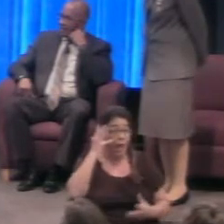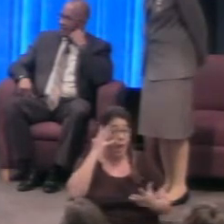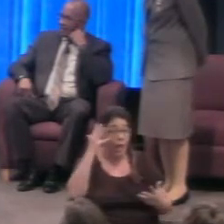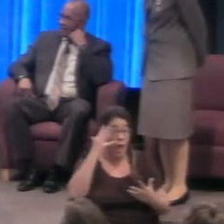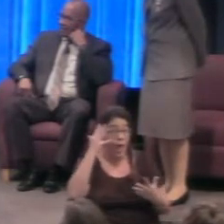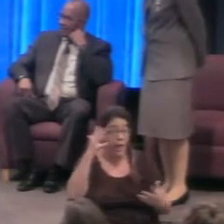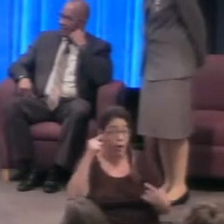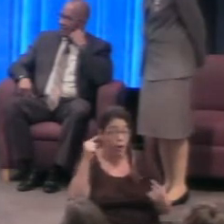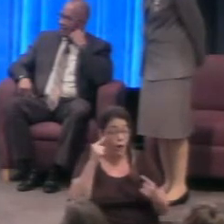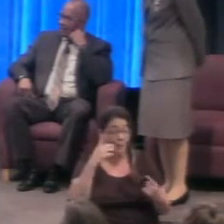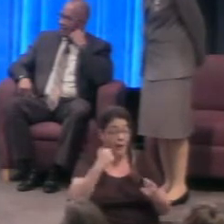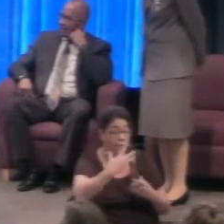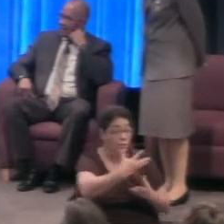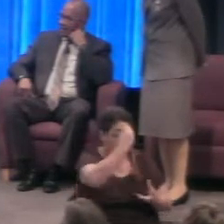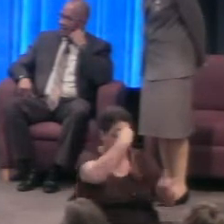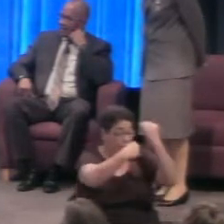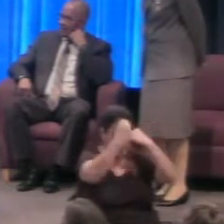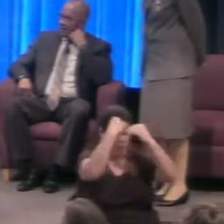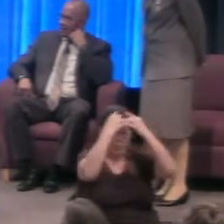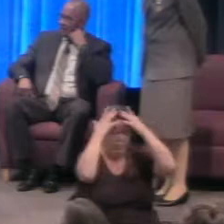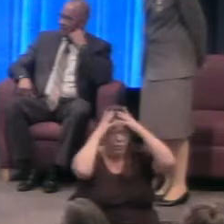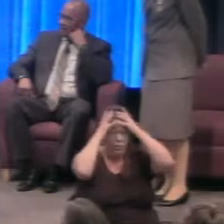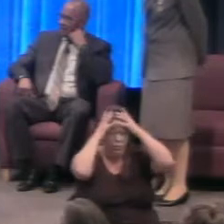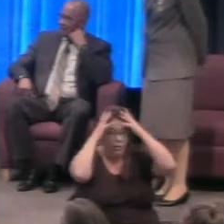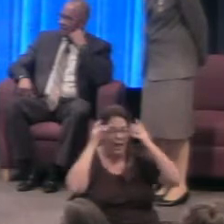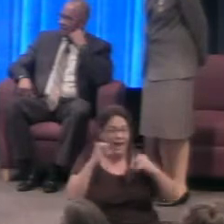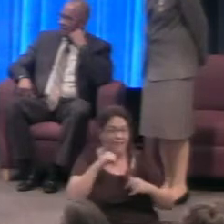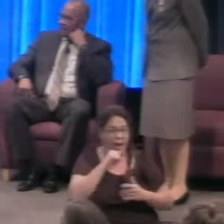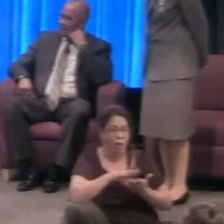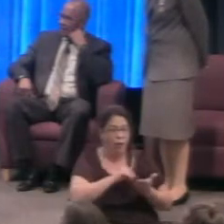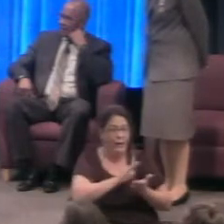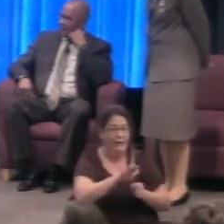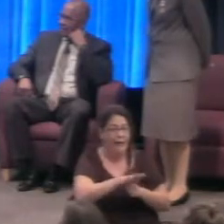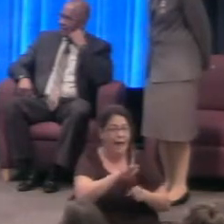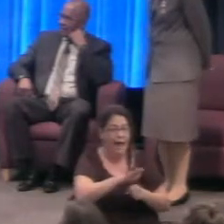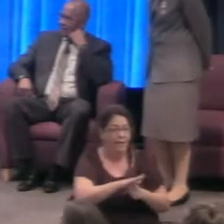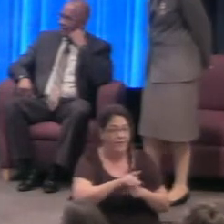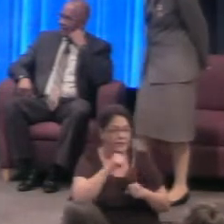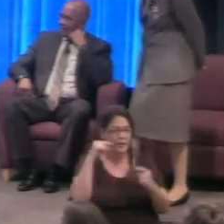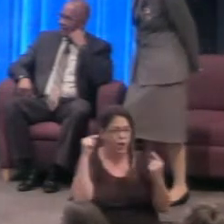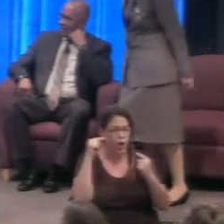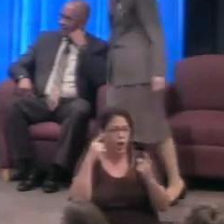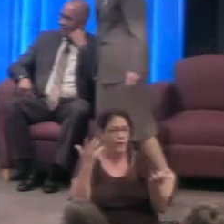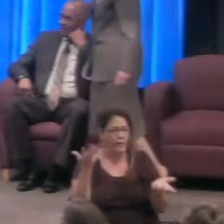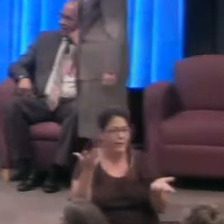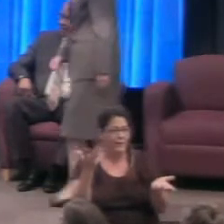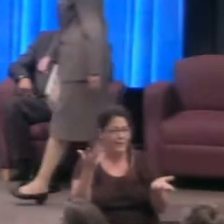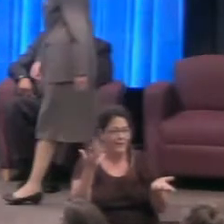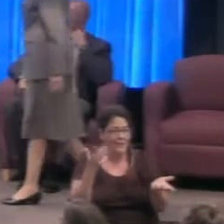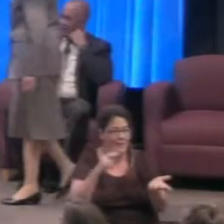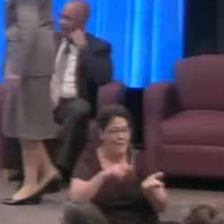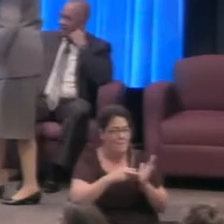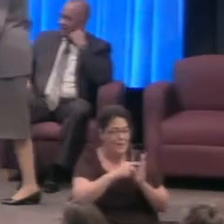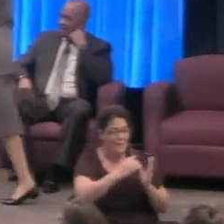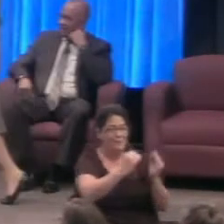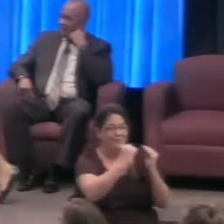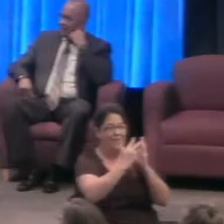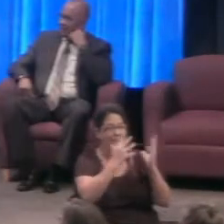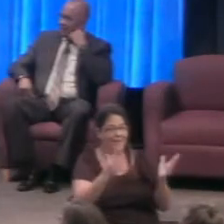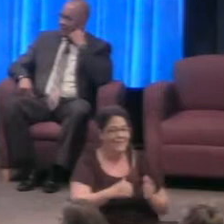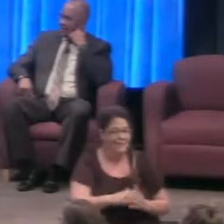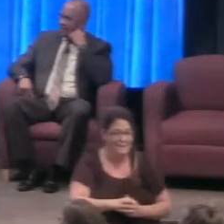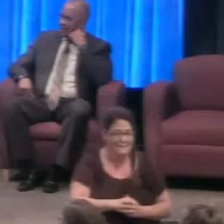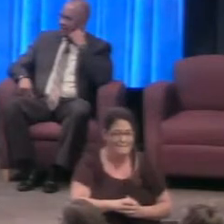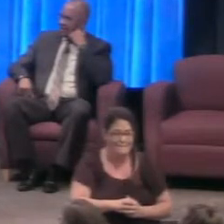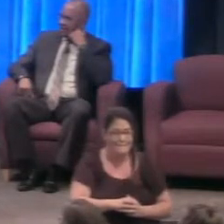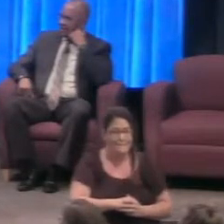if it isn't hurting when I go home, that means I haven't learned enough. So, but in recognition for all